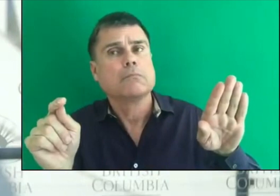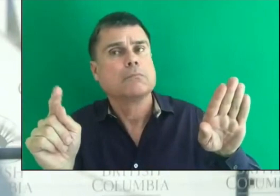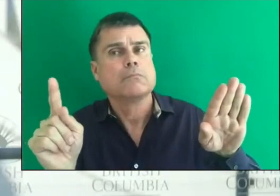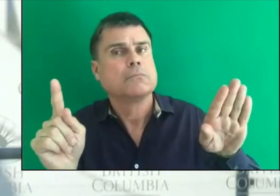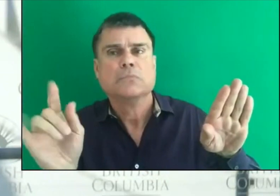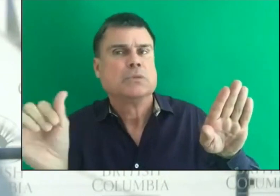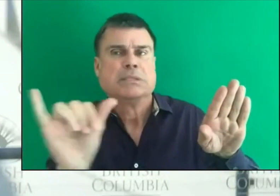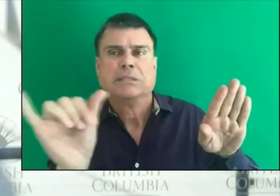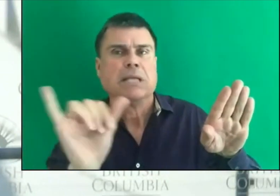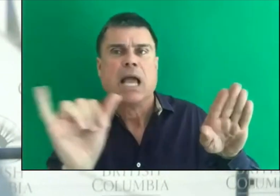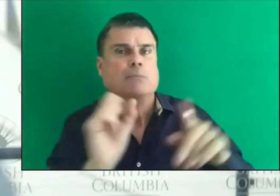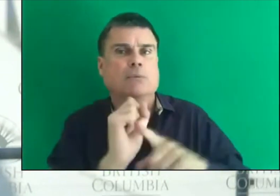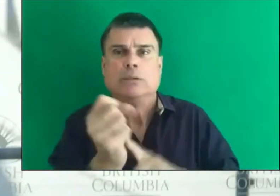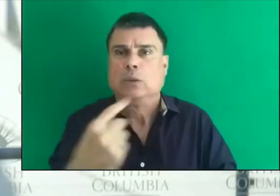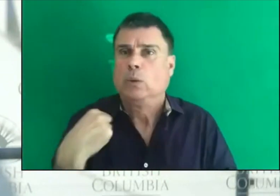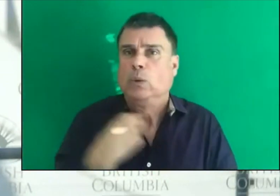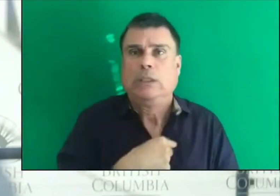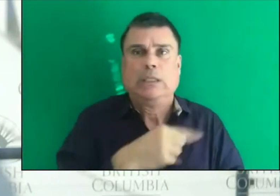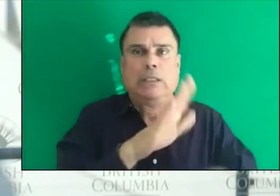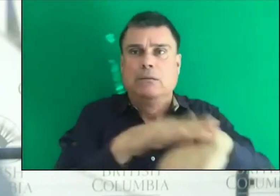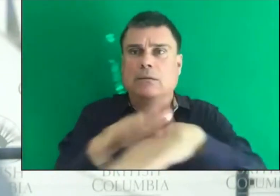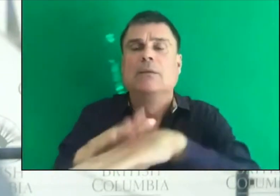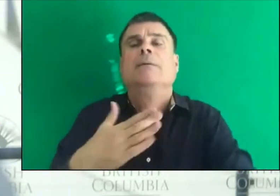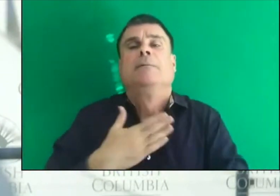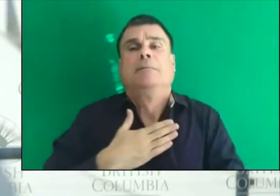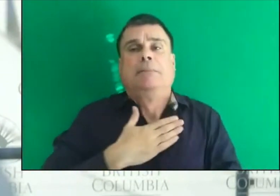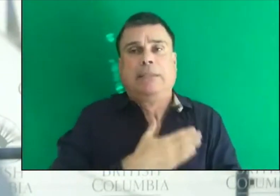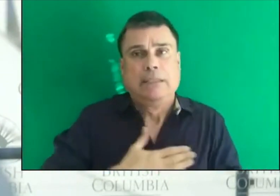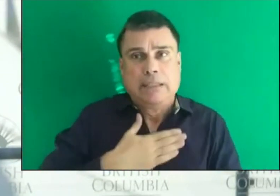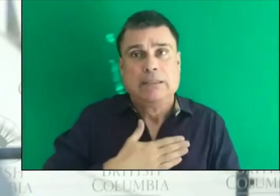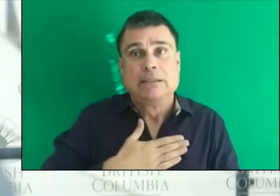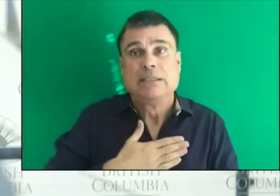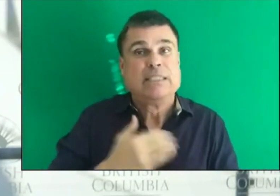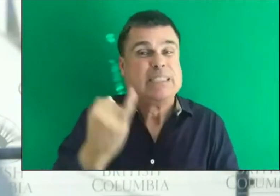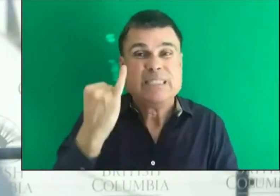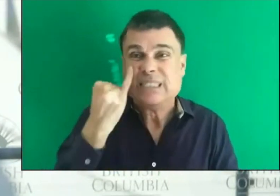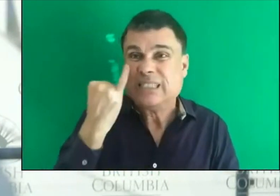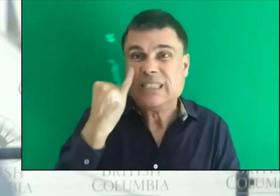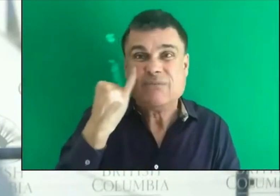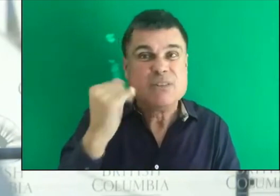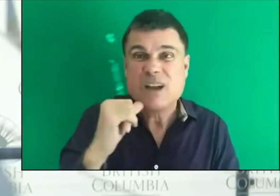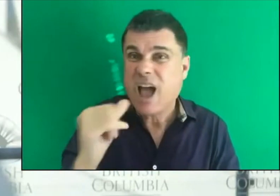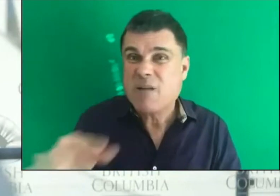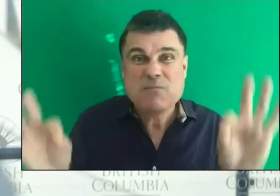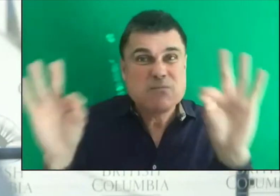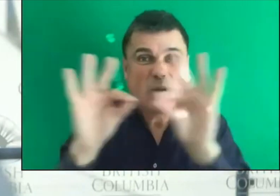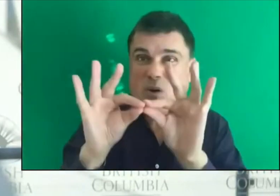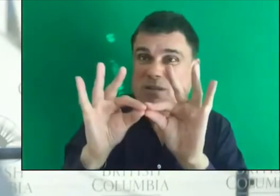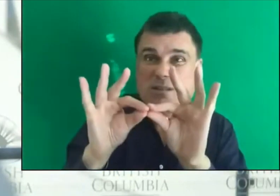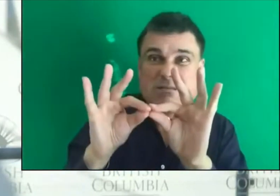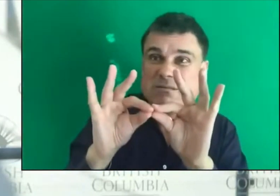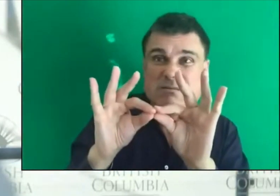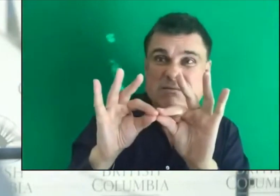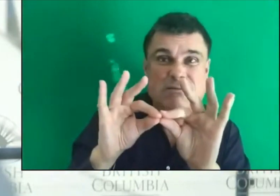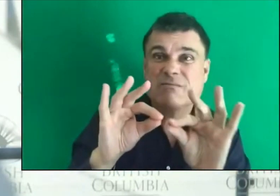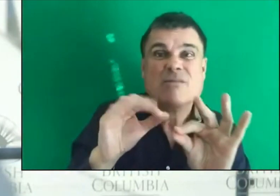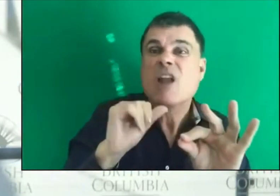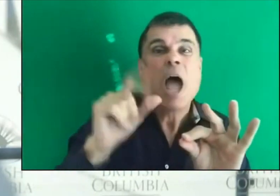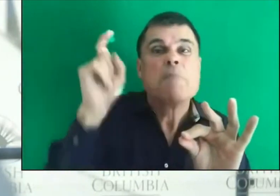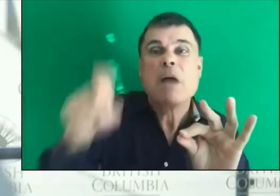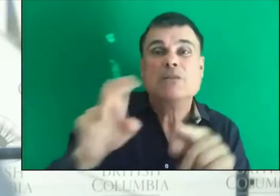staying put. We're seeing resurgences in every province in this country right now, with the exception of the Atlantic bubble,